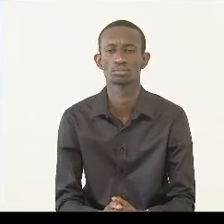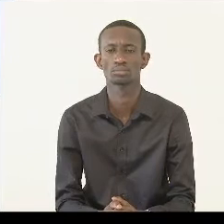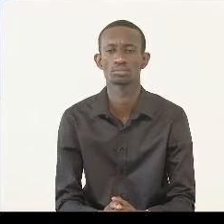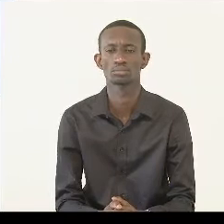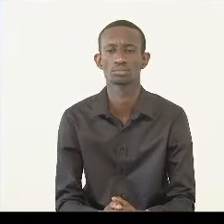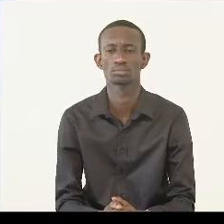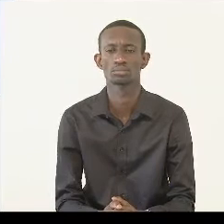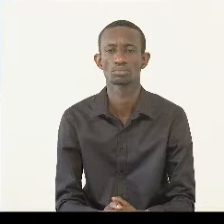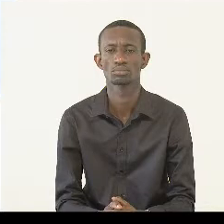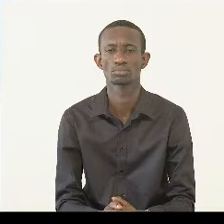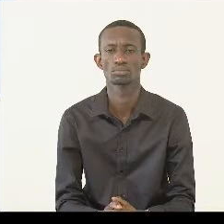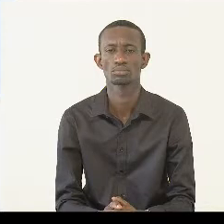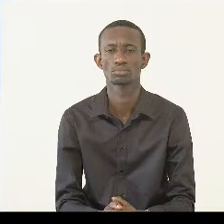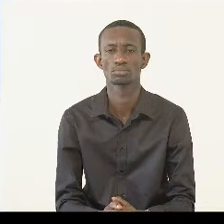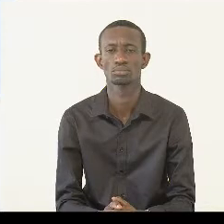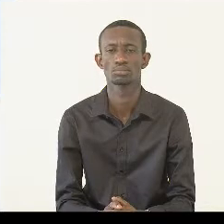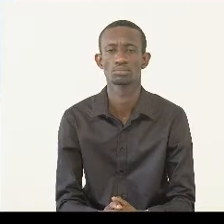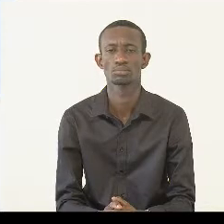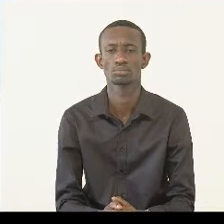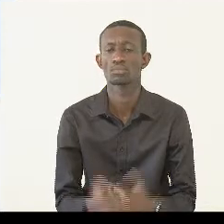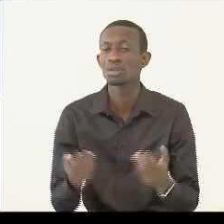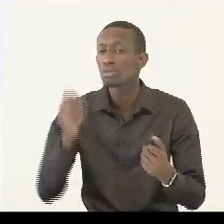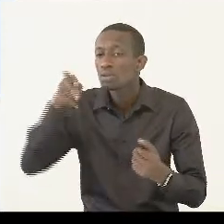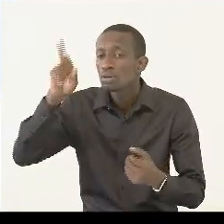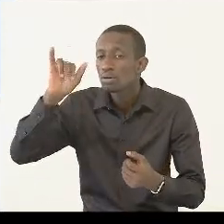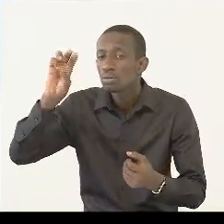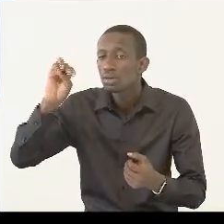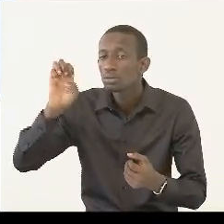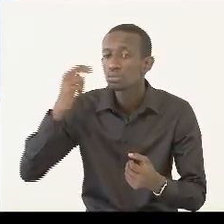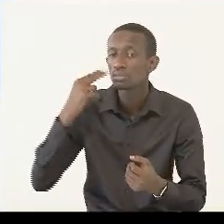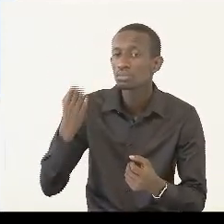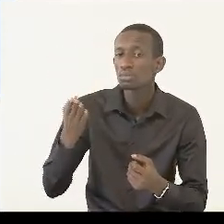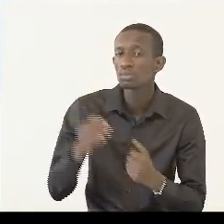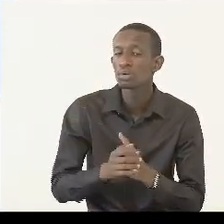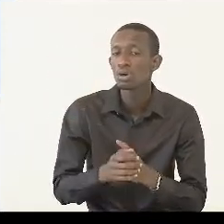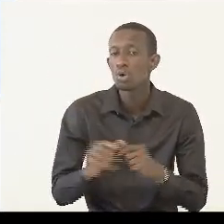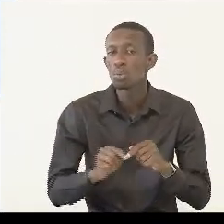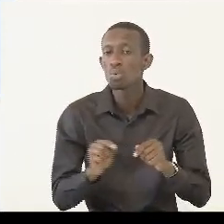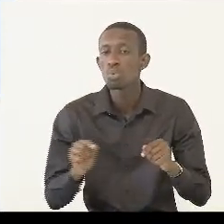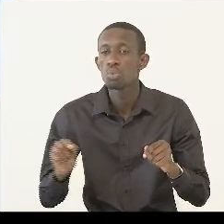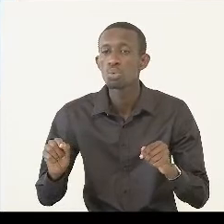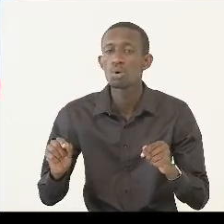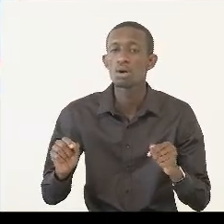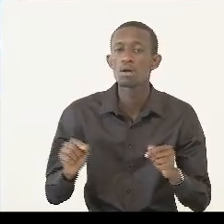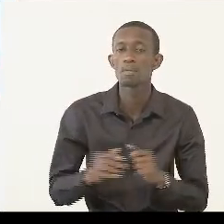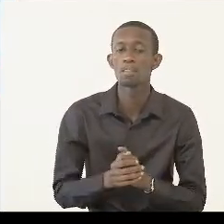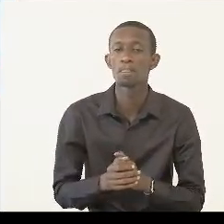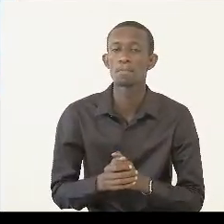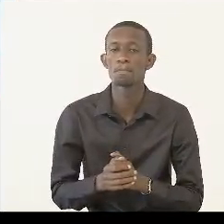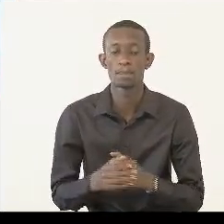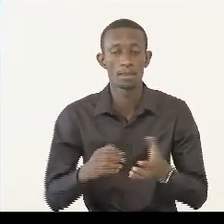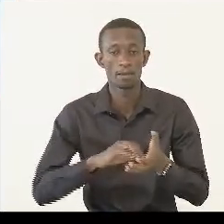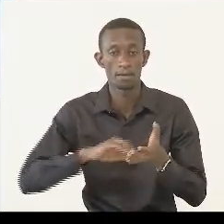Each fragment is started with an RNA prime. Have a primer, move this direction,